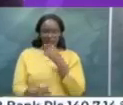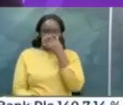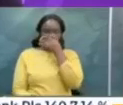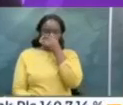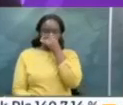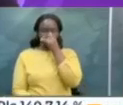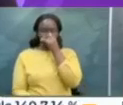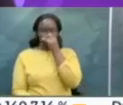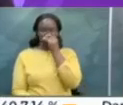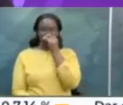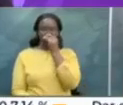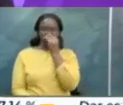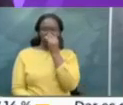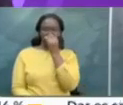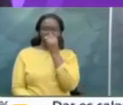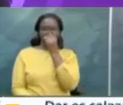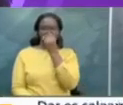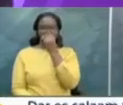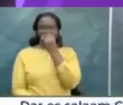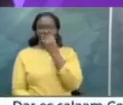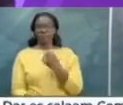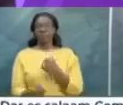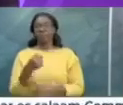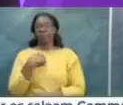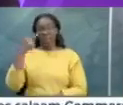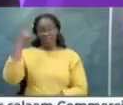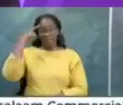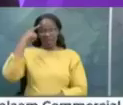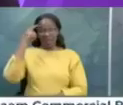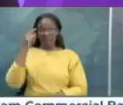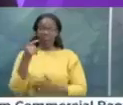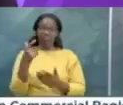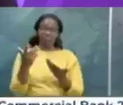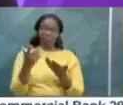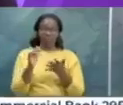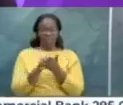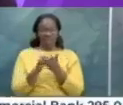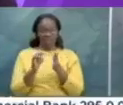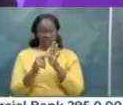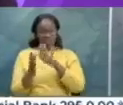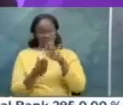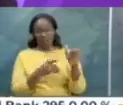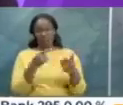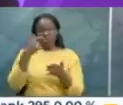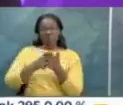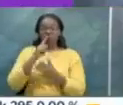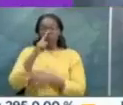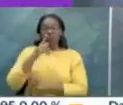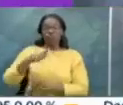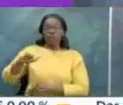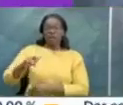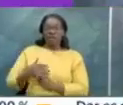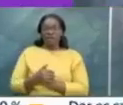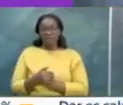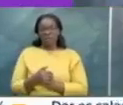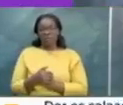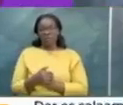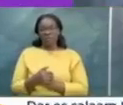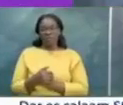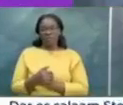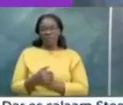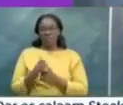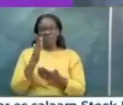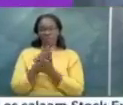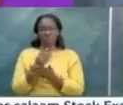Brenda, I think everything is stated. The price. The price. I'm curious now about the price. Because I've seen